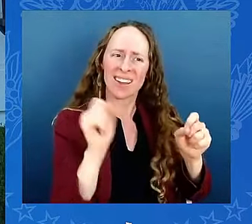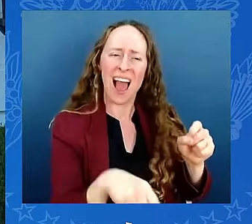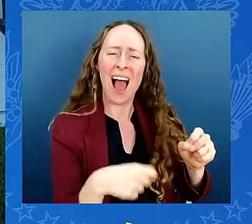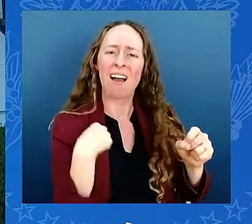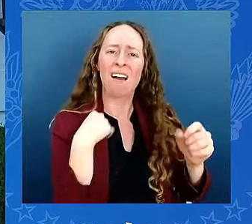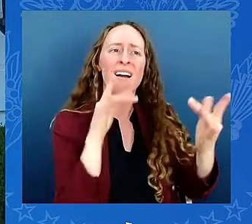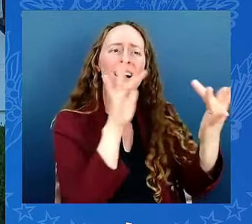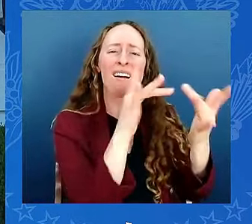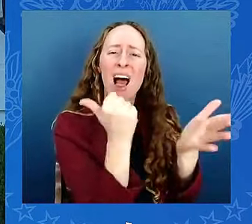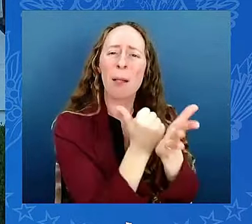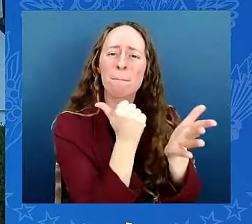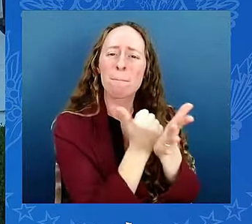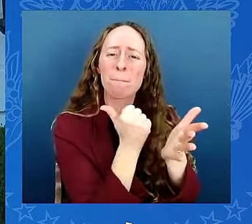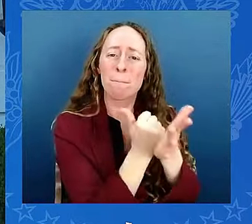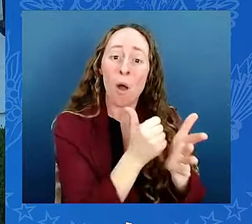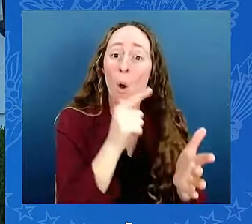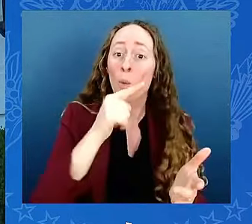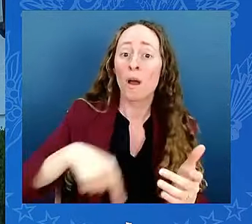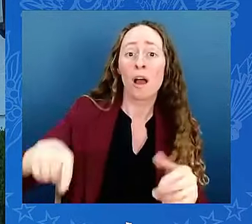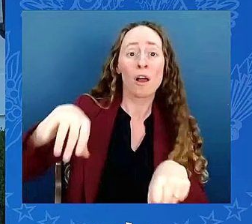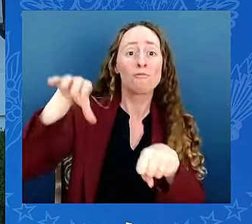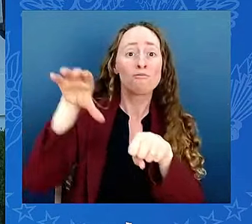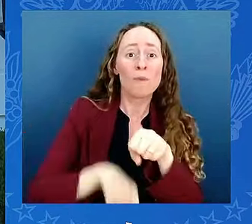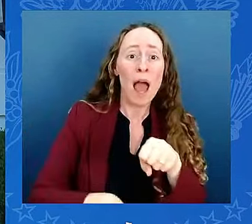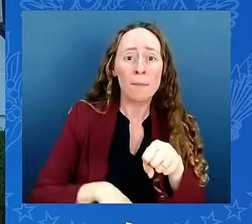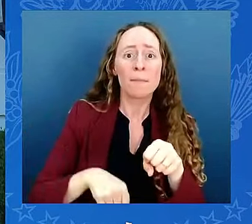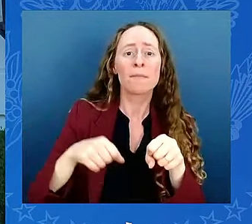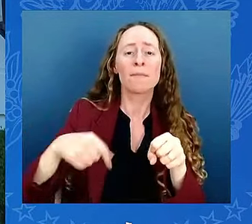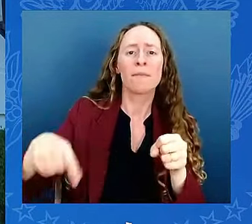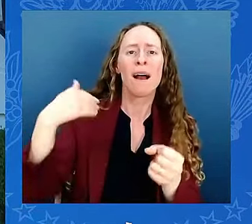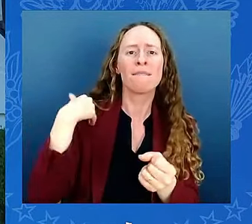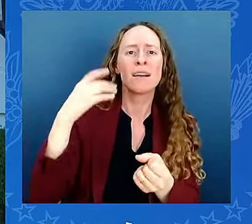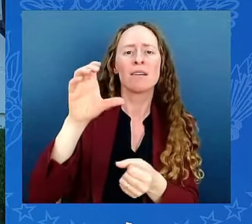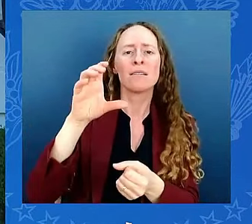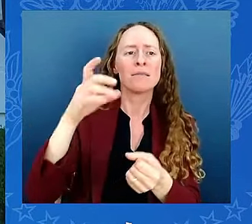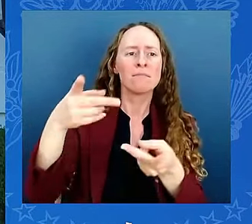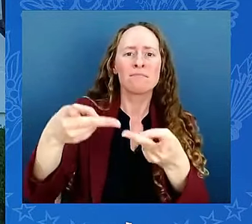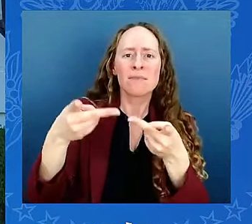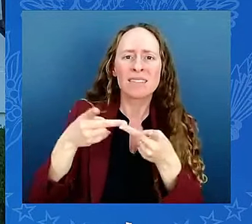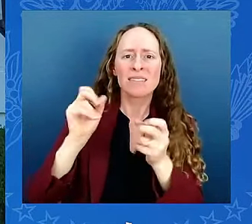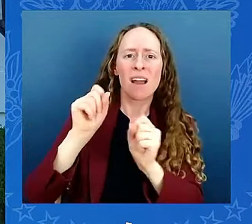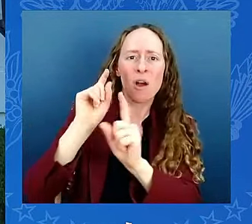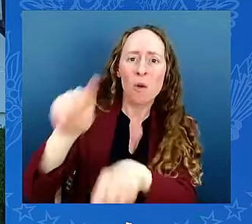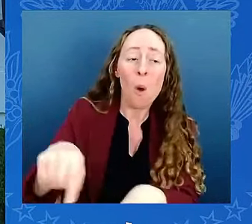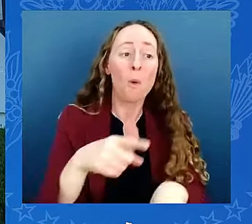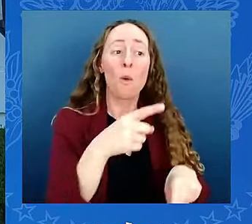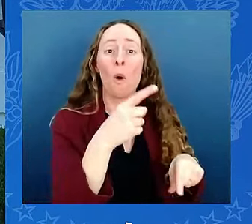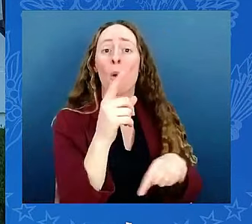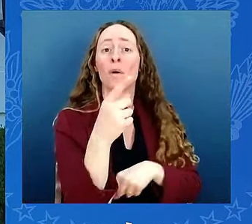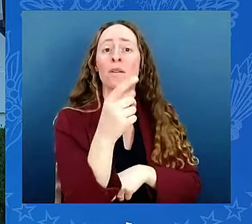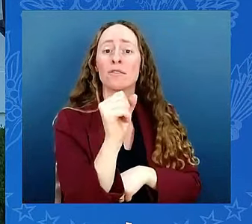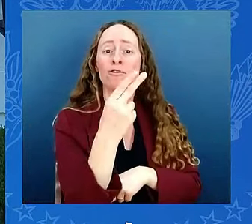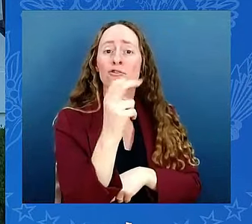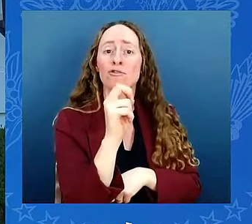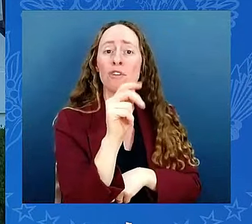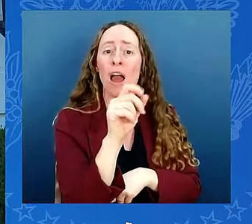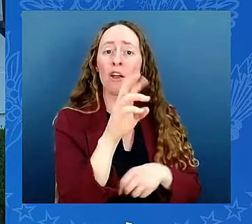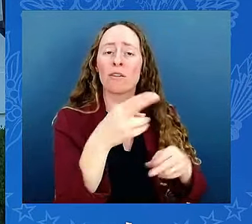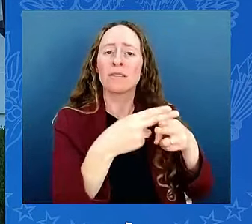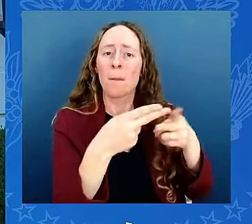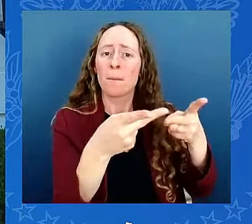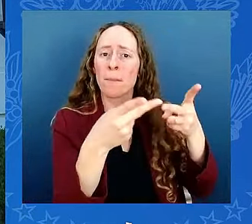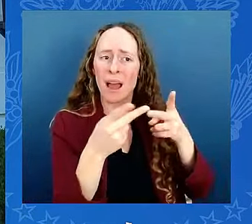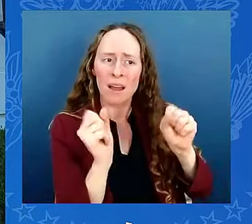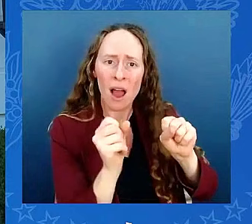legal assistance for women and children all across America. And the law helped train police officers and advocates and prosecutors